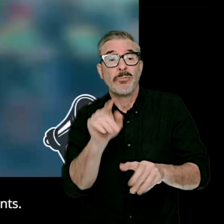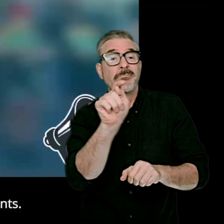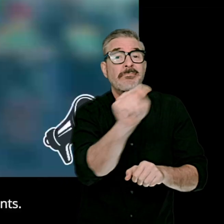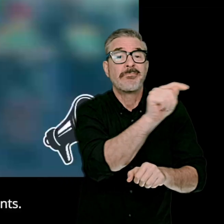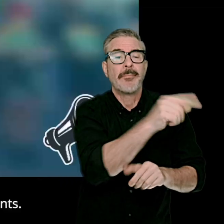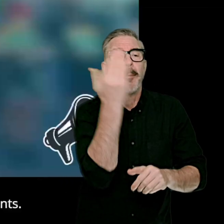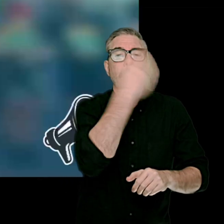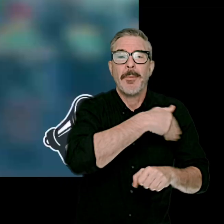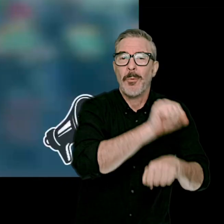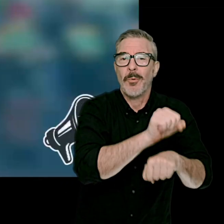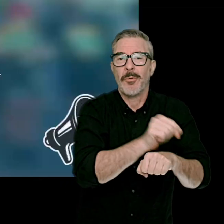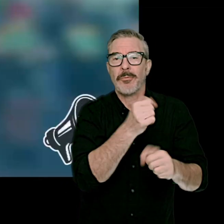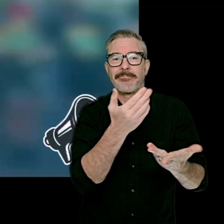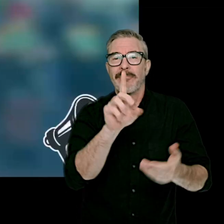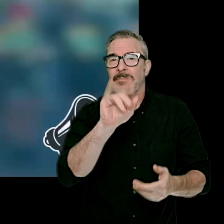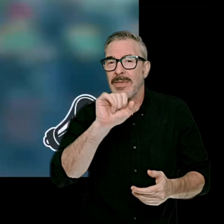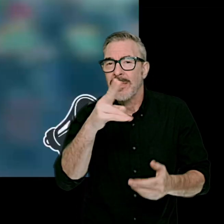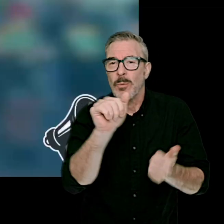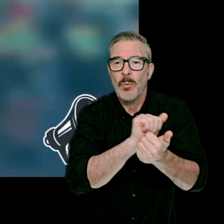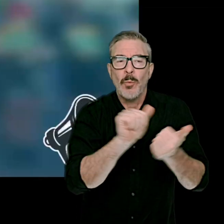in restaurants.